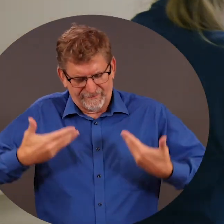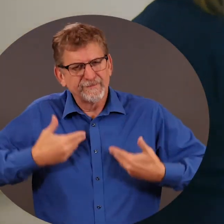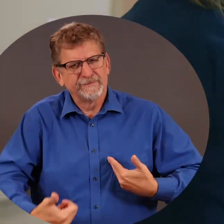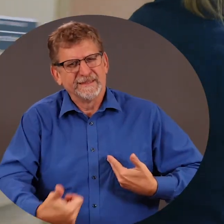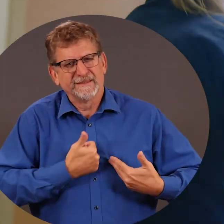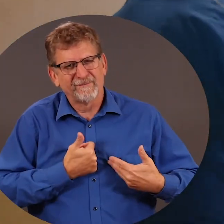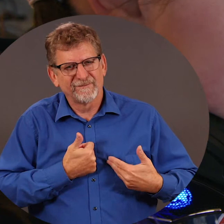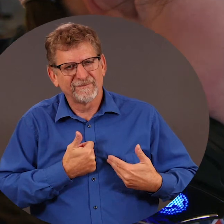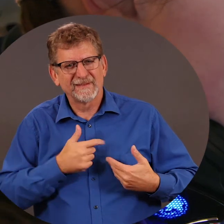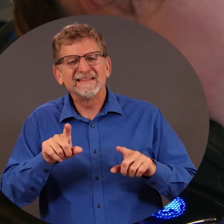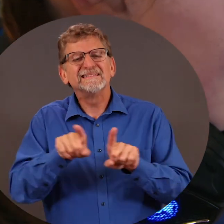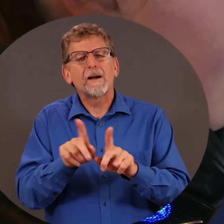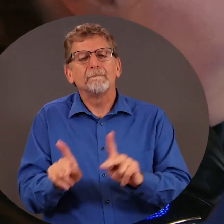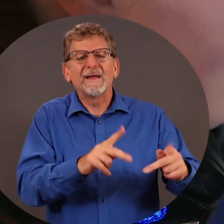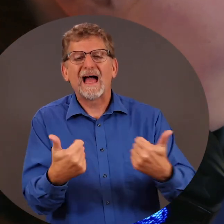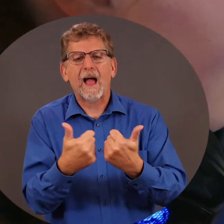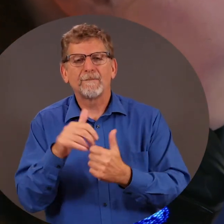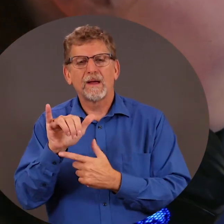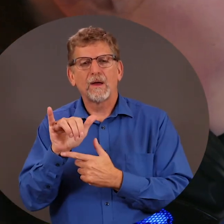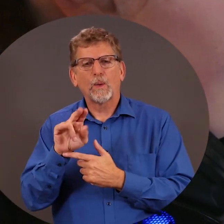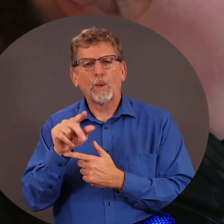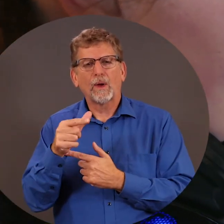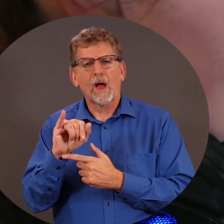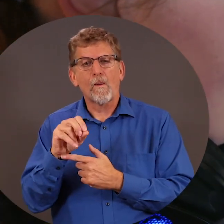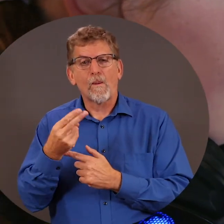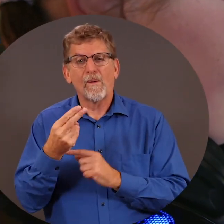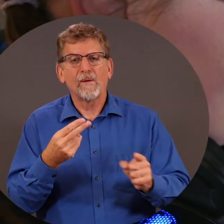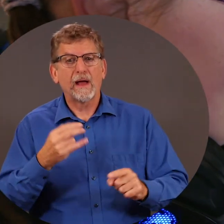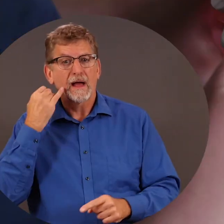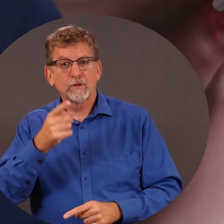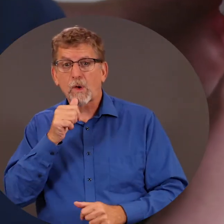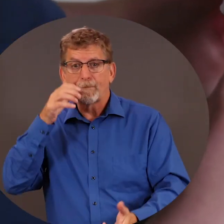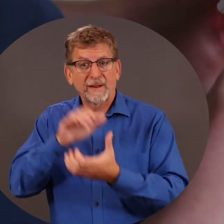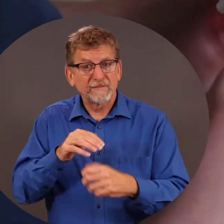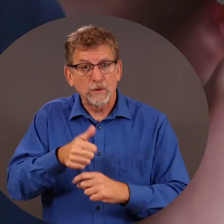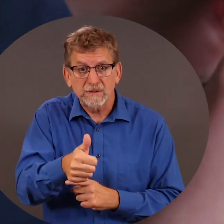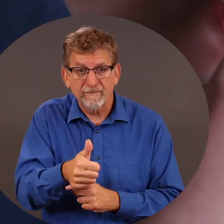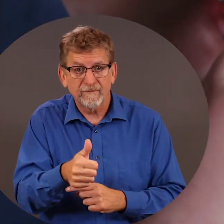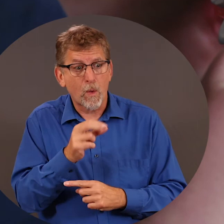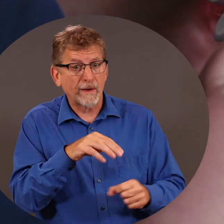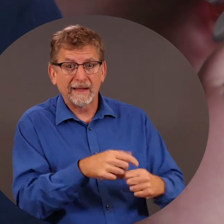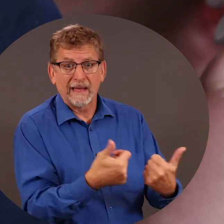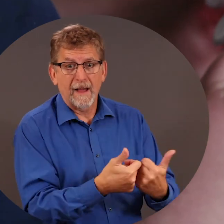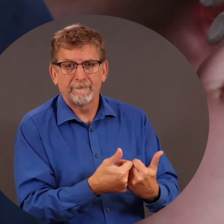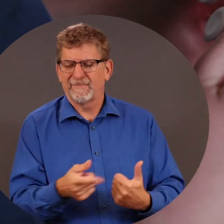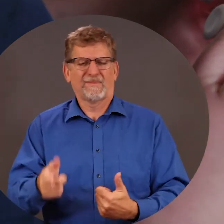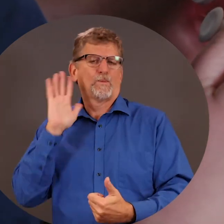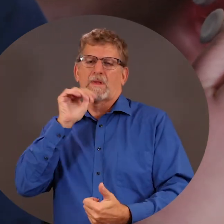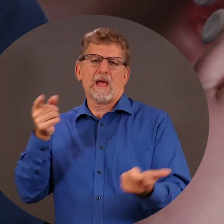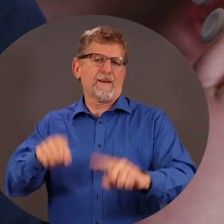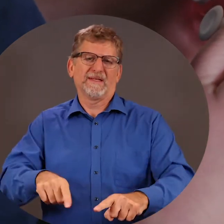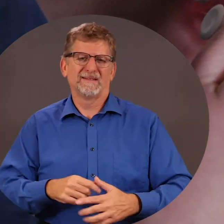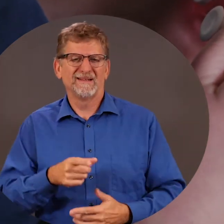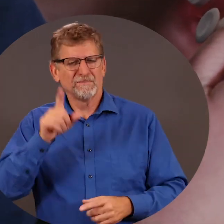oneself. Like in Yu-Gi-Oh! If you don't believe in yourself or in the game, it ain't gonna happen. You gotta see it as